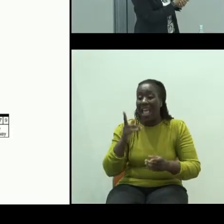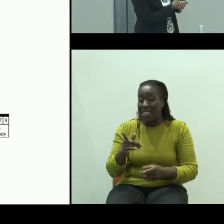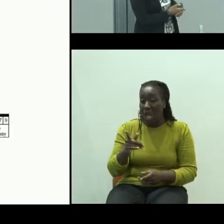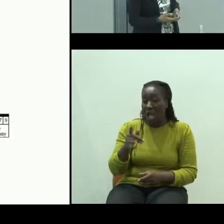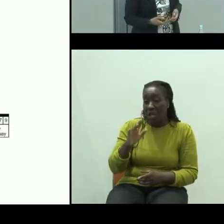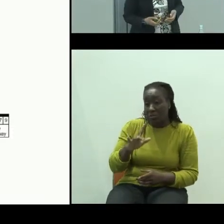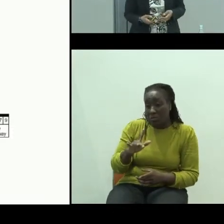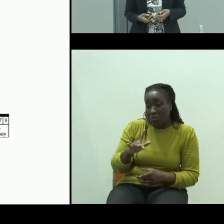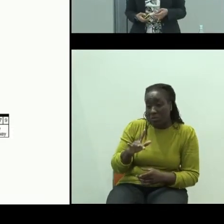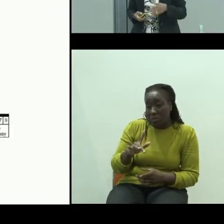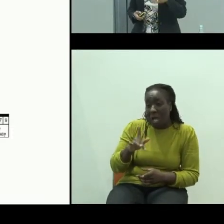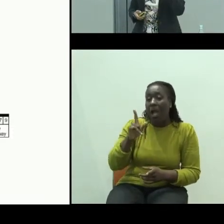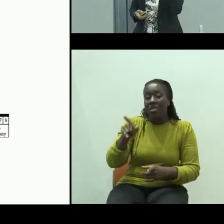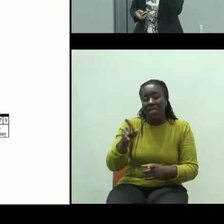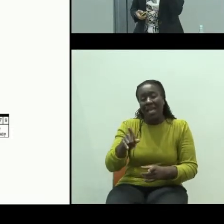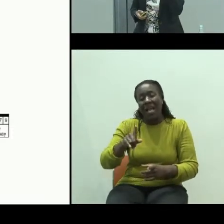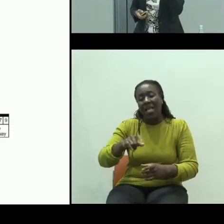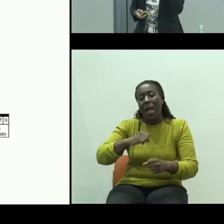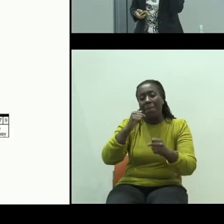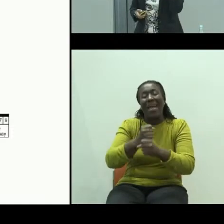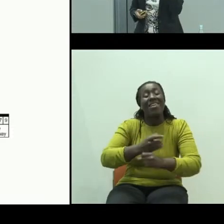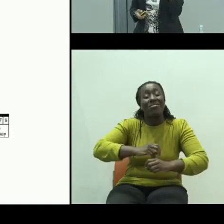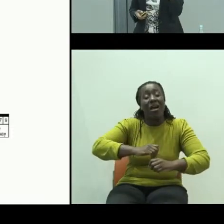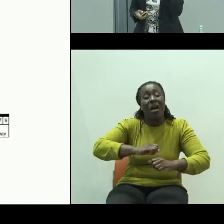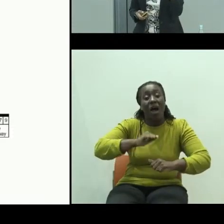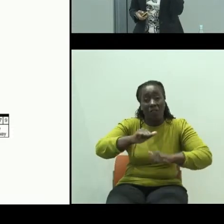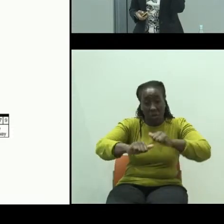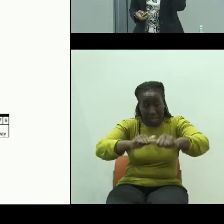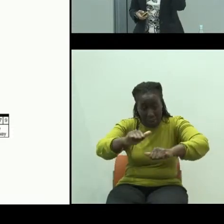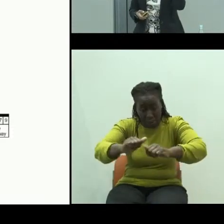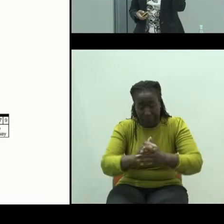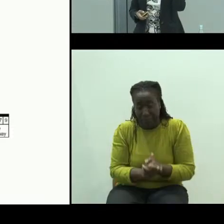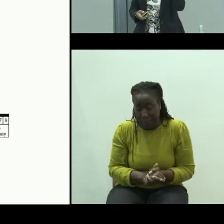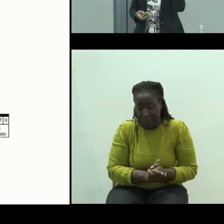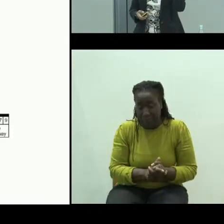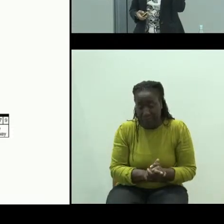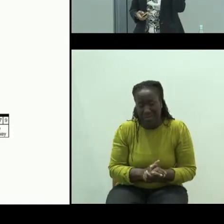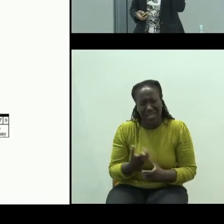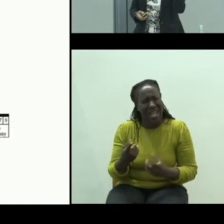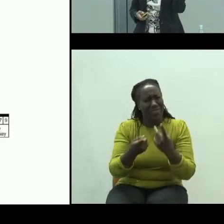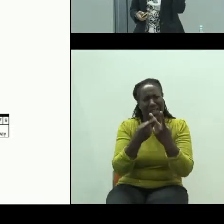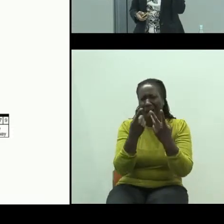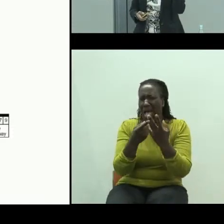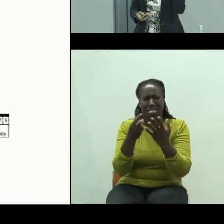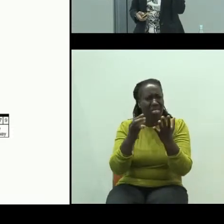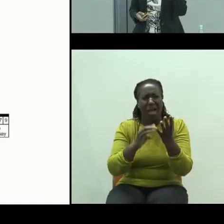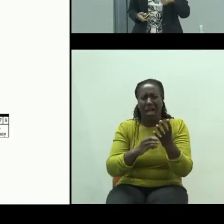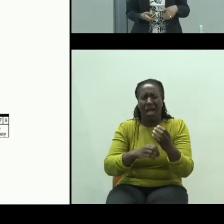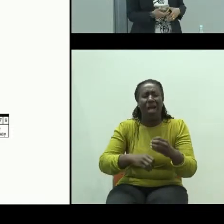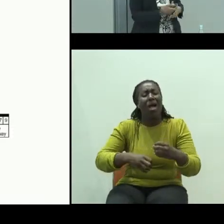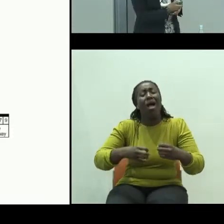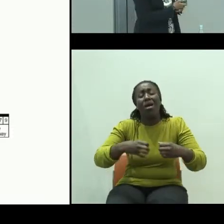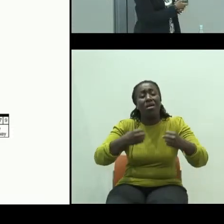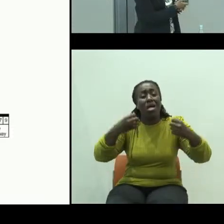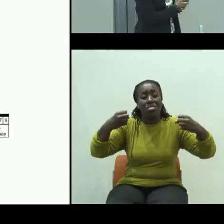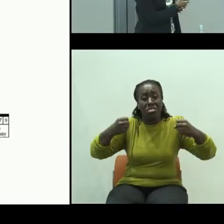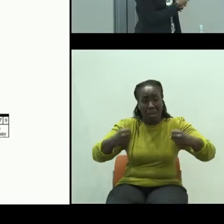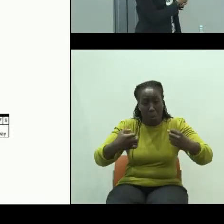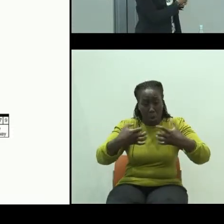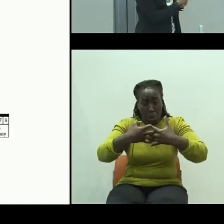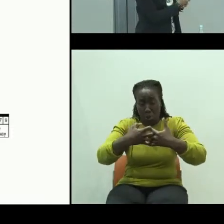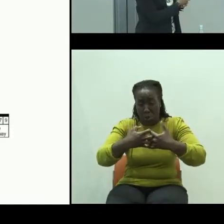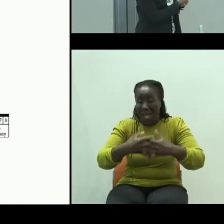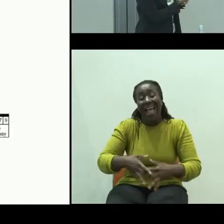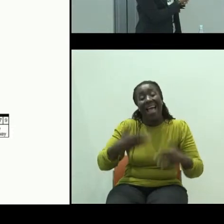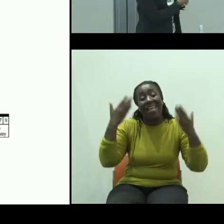substrate consumption and product formation are in the case where I have this other molecule, the IPTG, and the dark